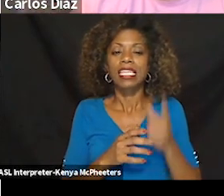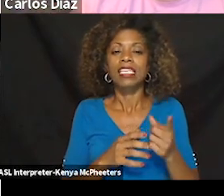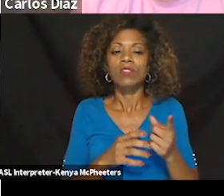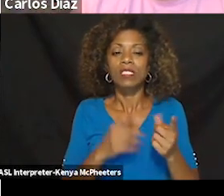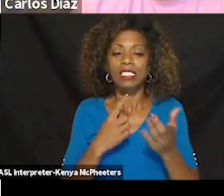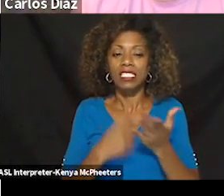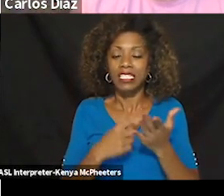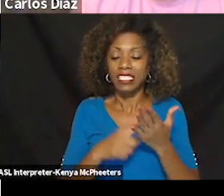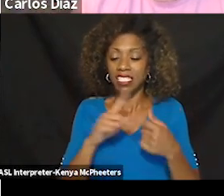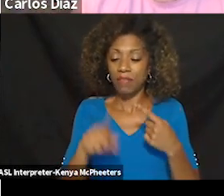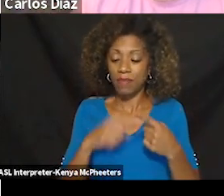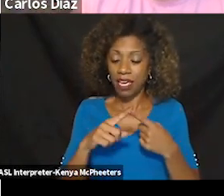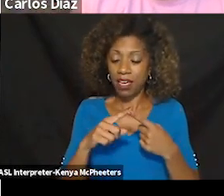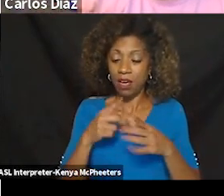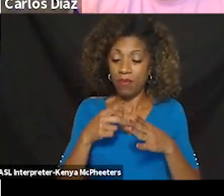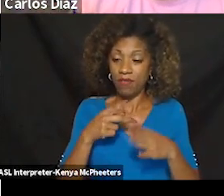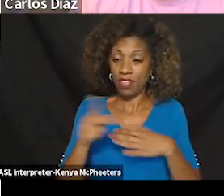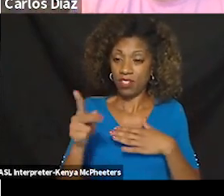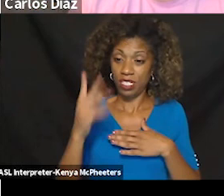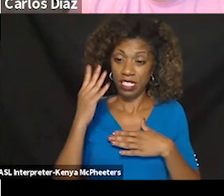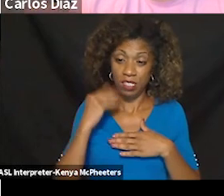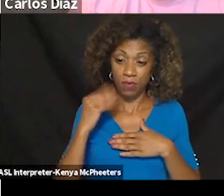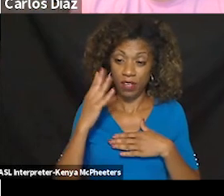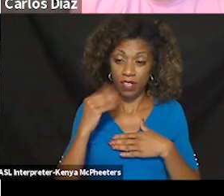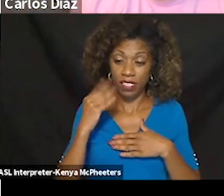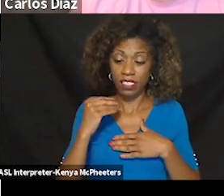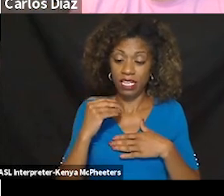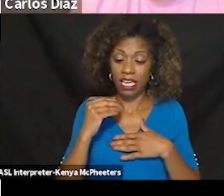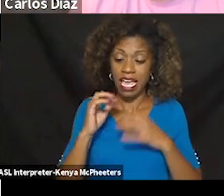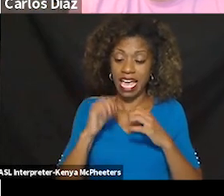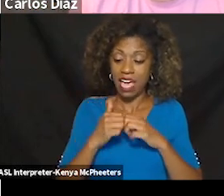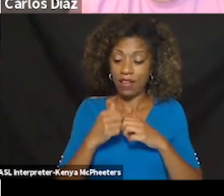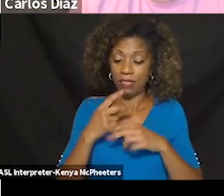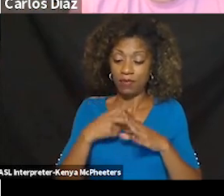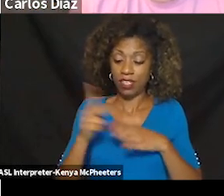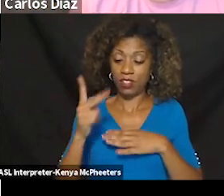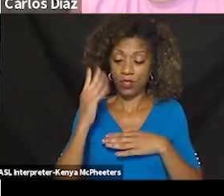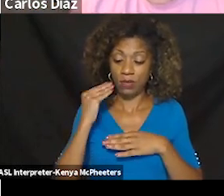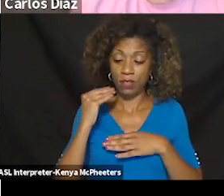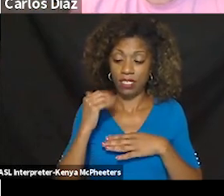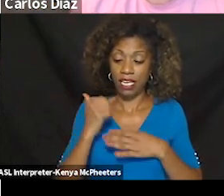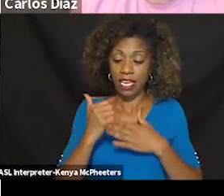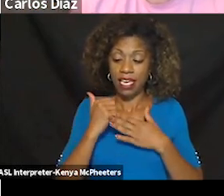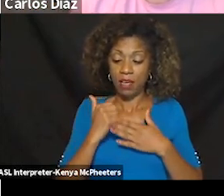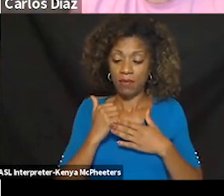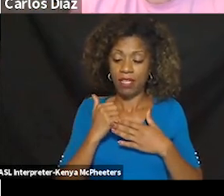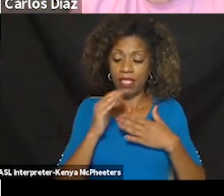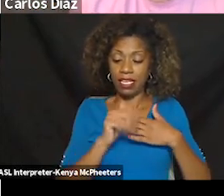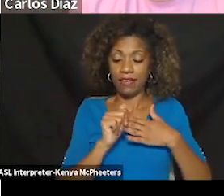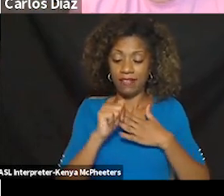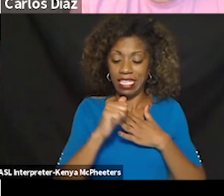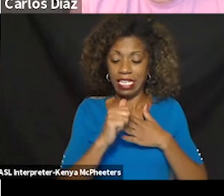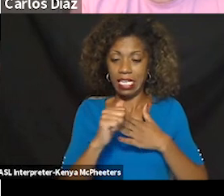other communications folks have managed to find their way through this pandemic. Most recently, I remember we just